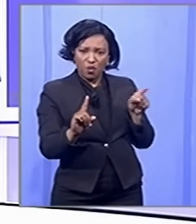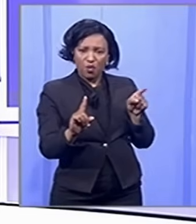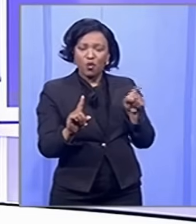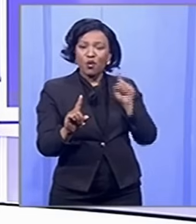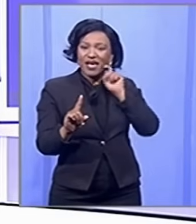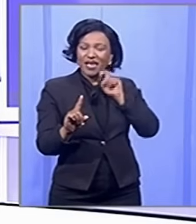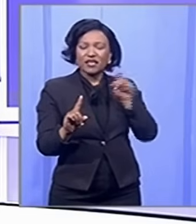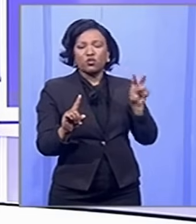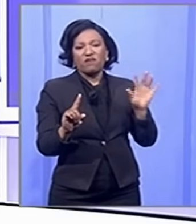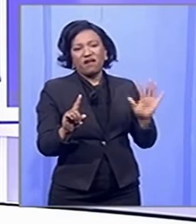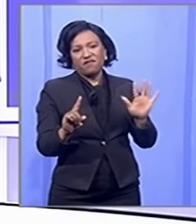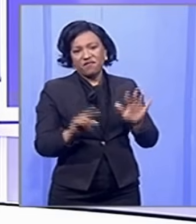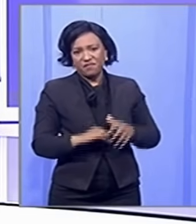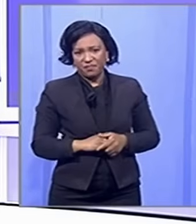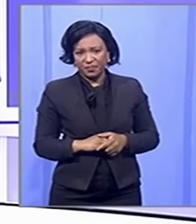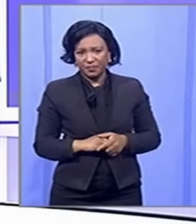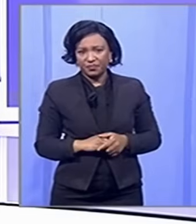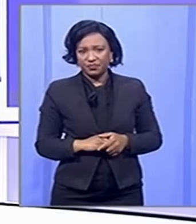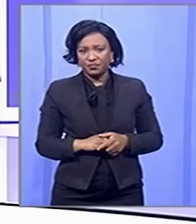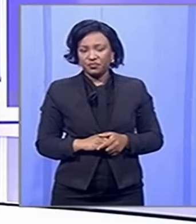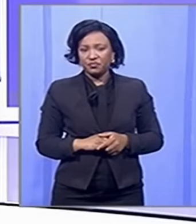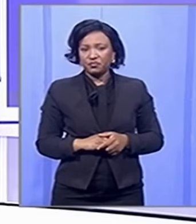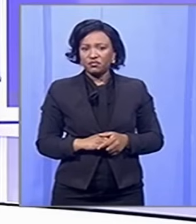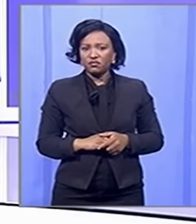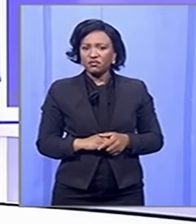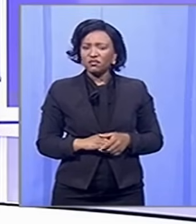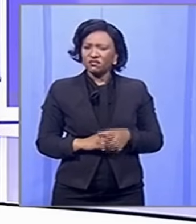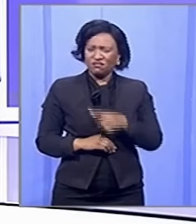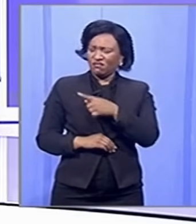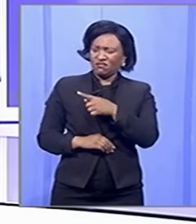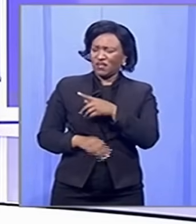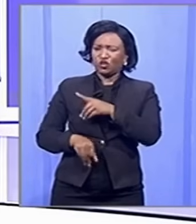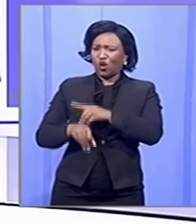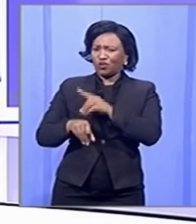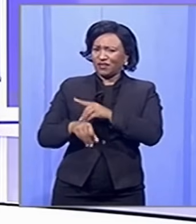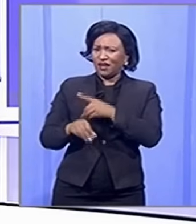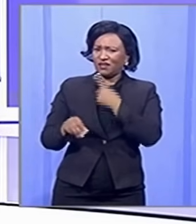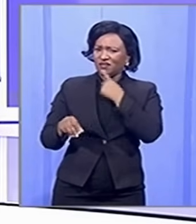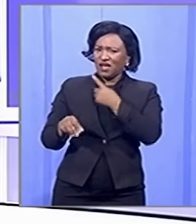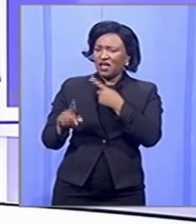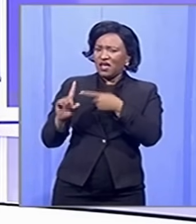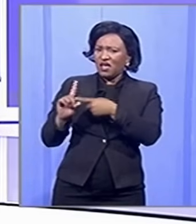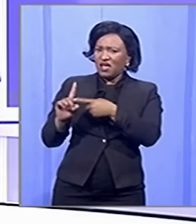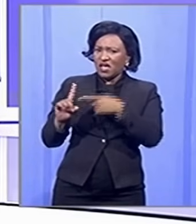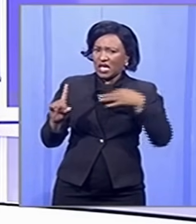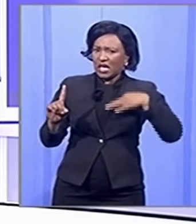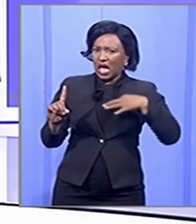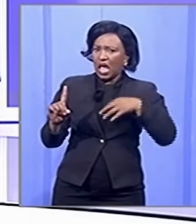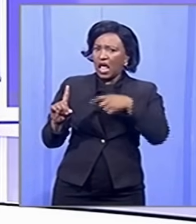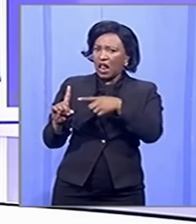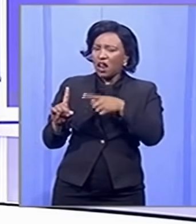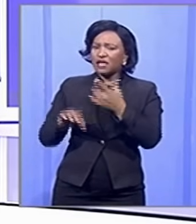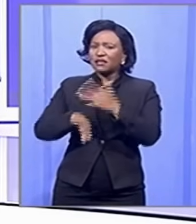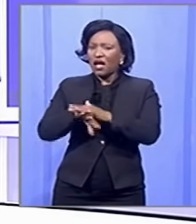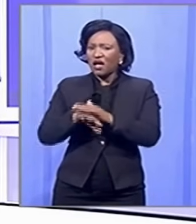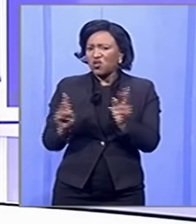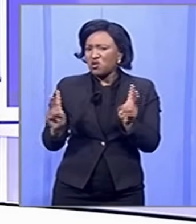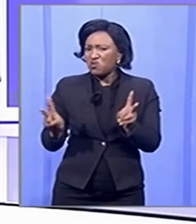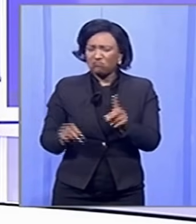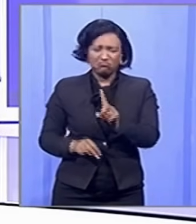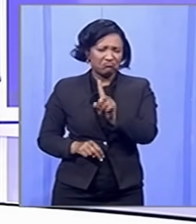e 25. Ba ganetša pego ya ngaka ya gore lekgarebe leo le hlokofetše ka mabaka a